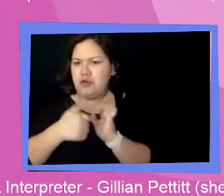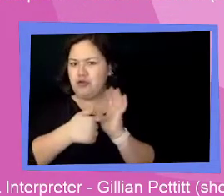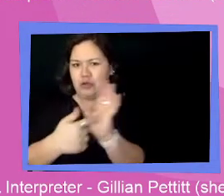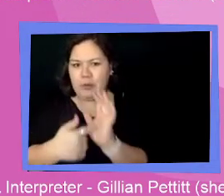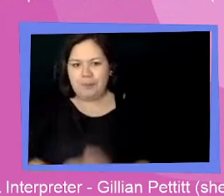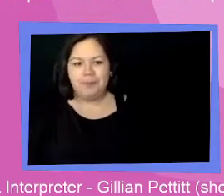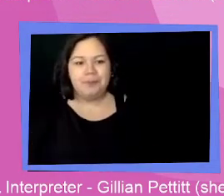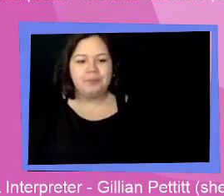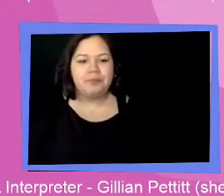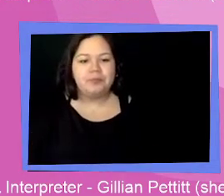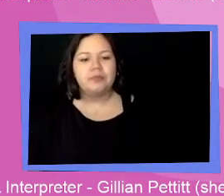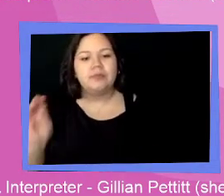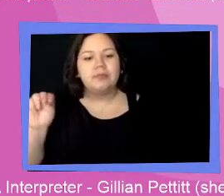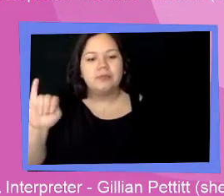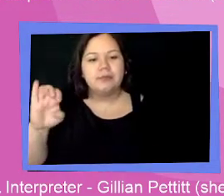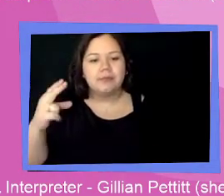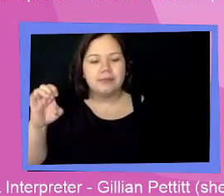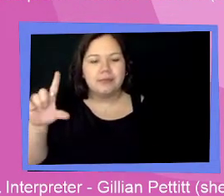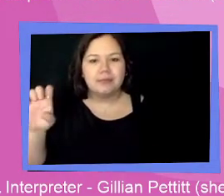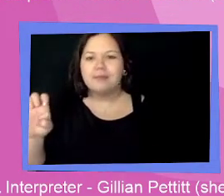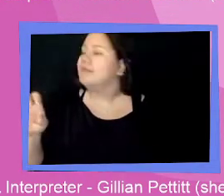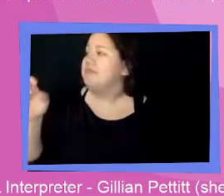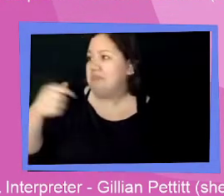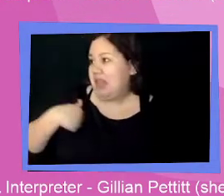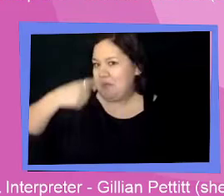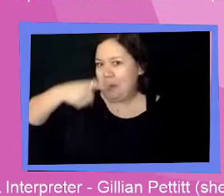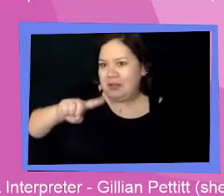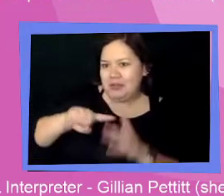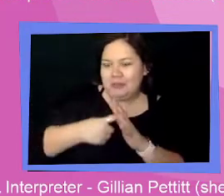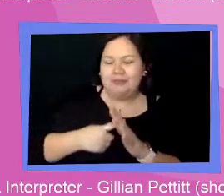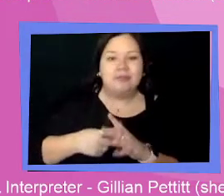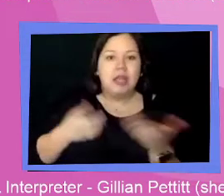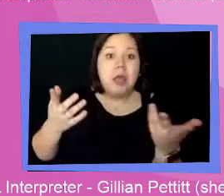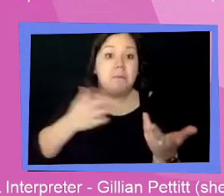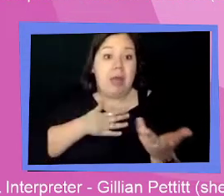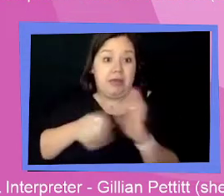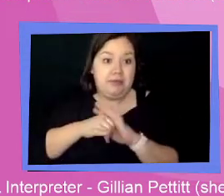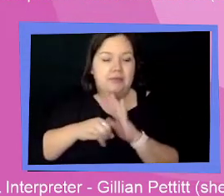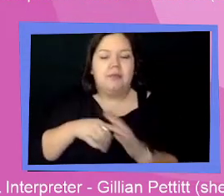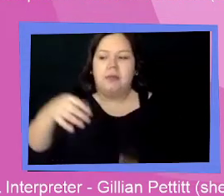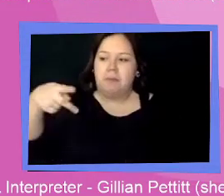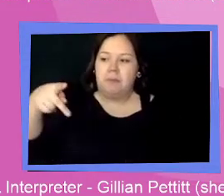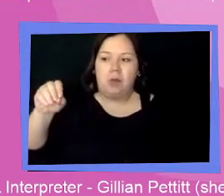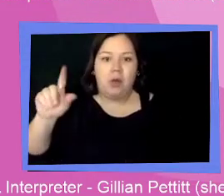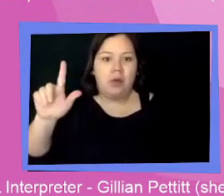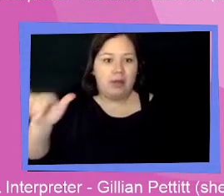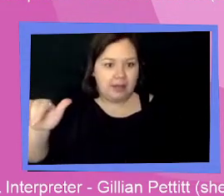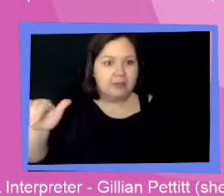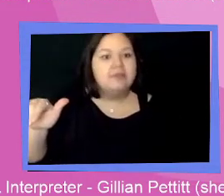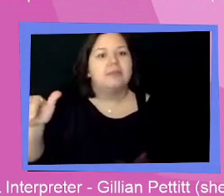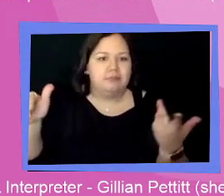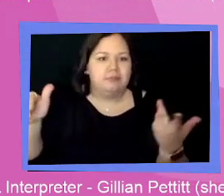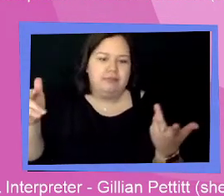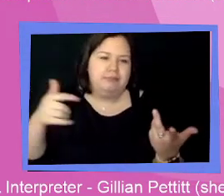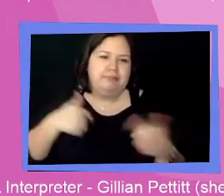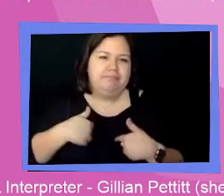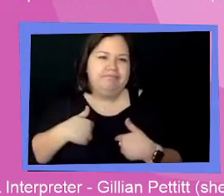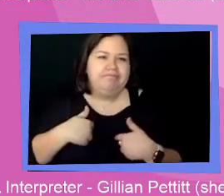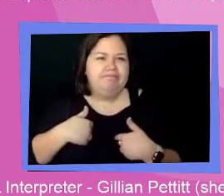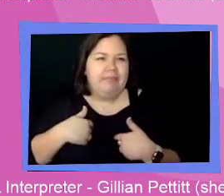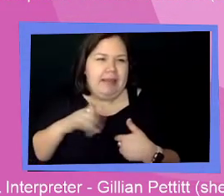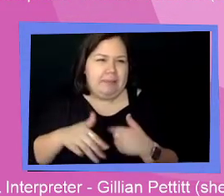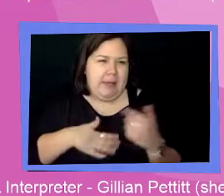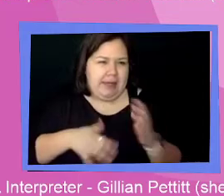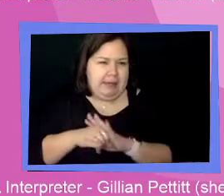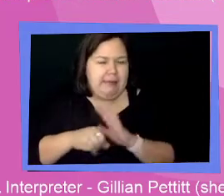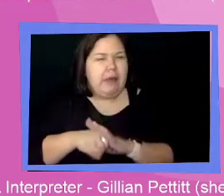Yeah, so I can go first, if that's all right. So I'm polyamorous, I identify as solo poly. And that's a little tricky in the romance